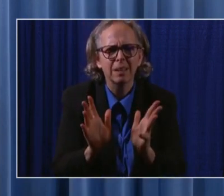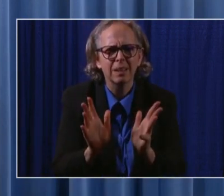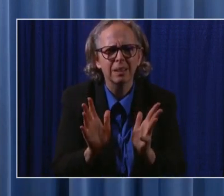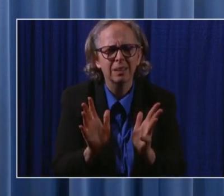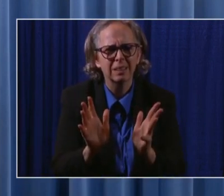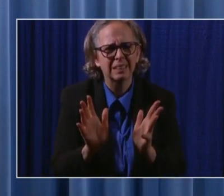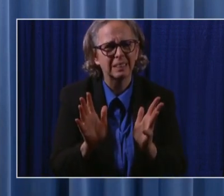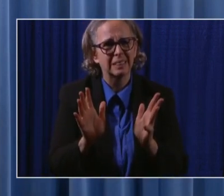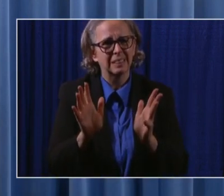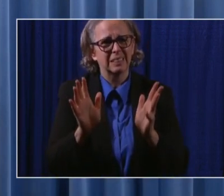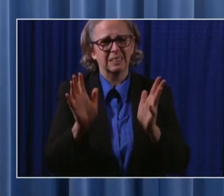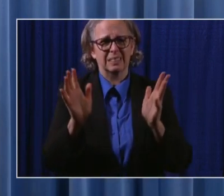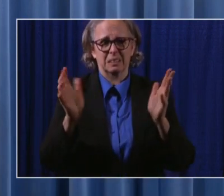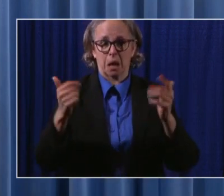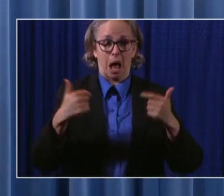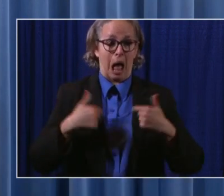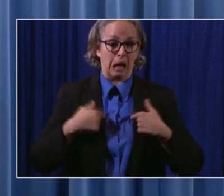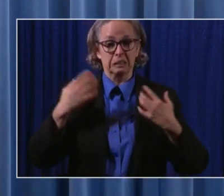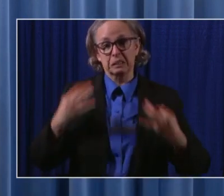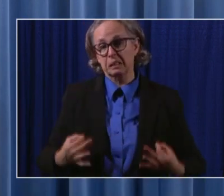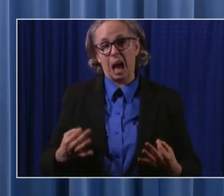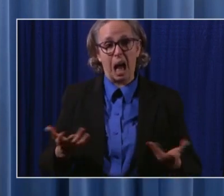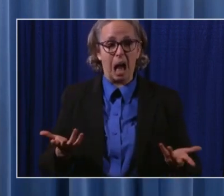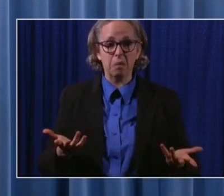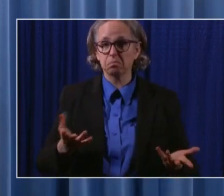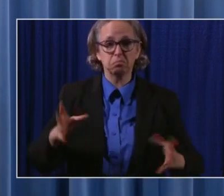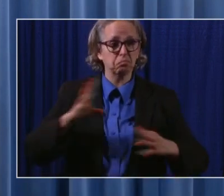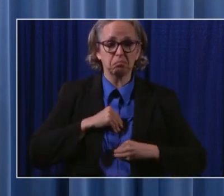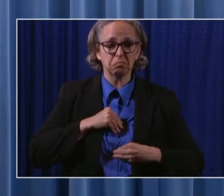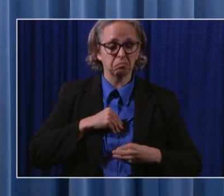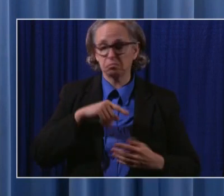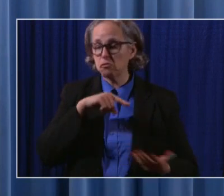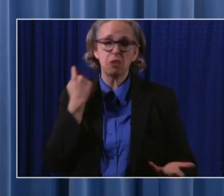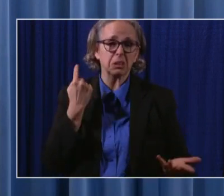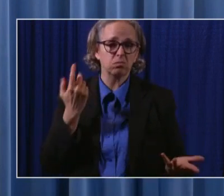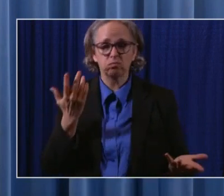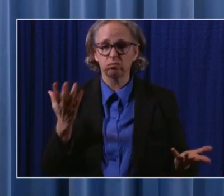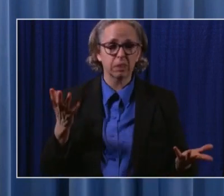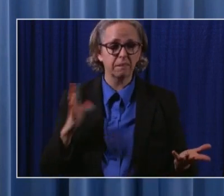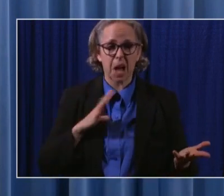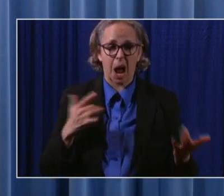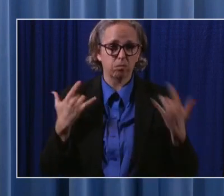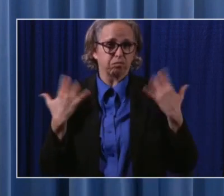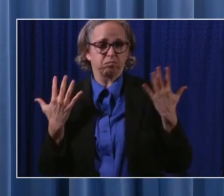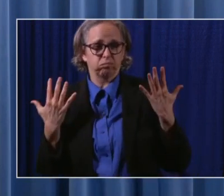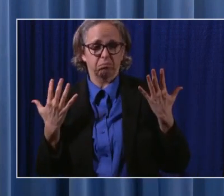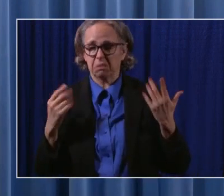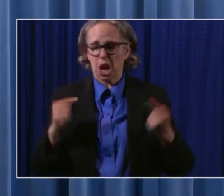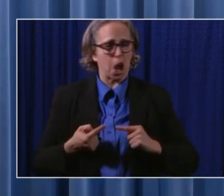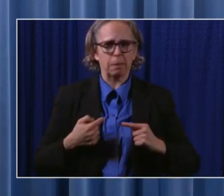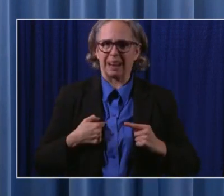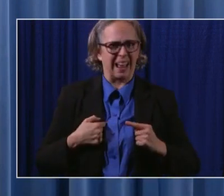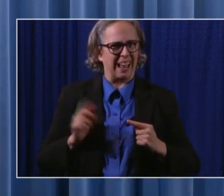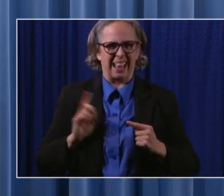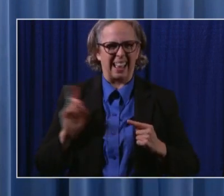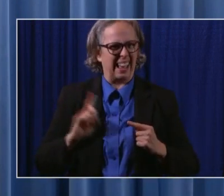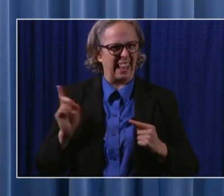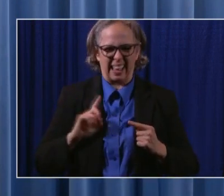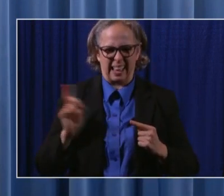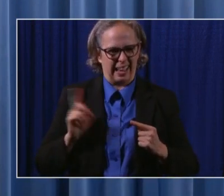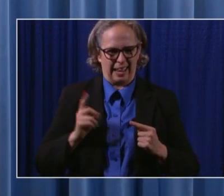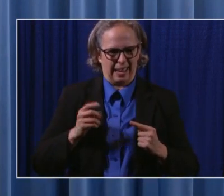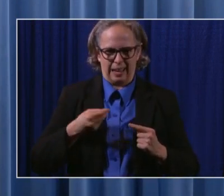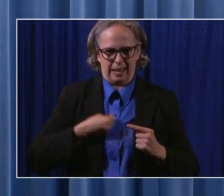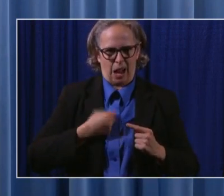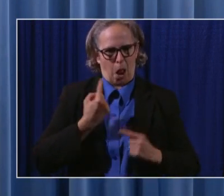I decide to go do something risky, and the only person that's going to get hurt is me. It's a different story. We may